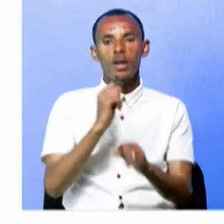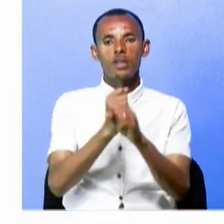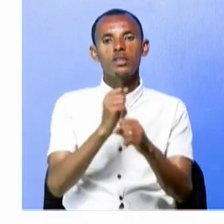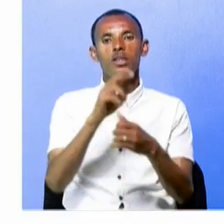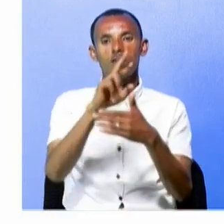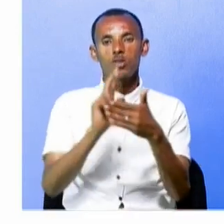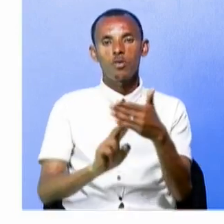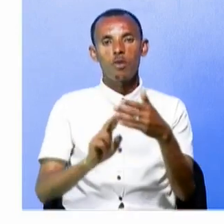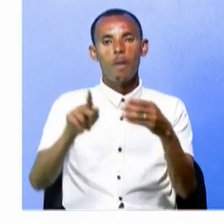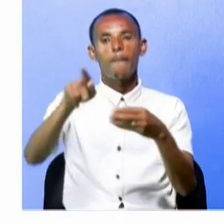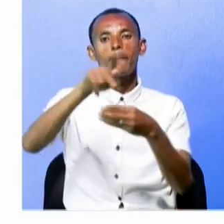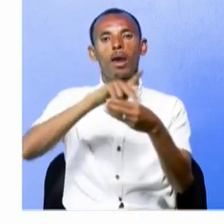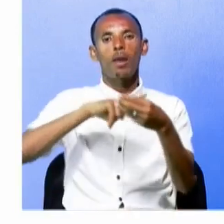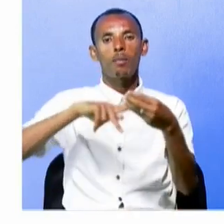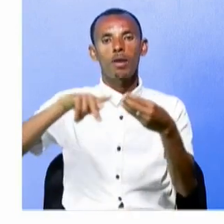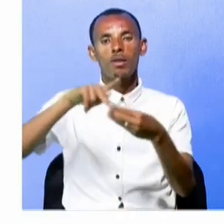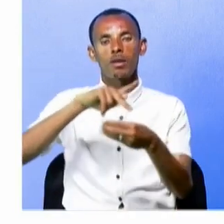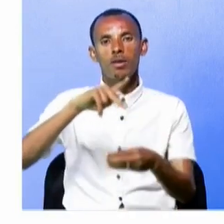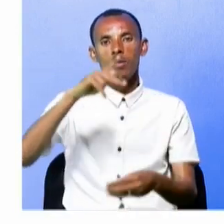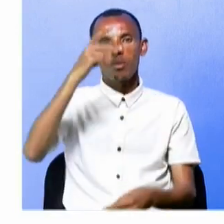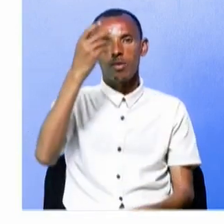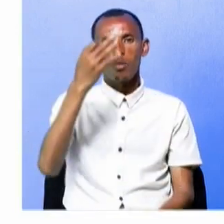the perimeter of